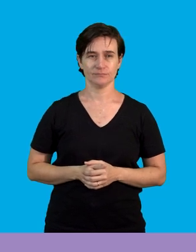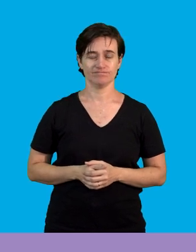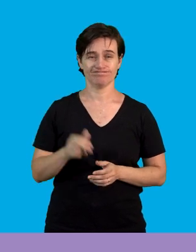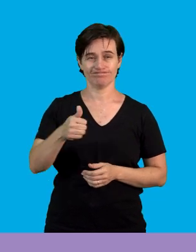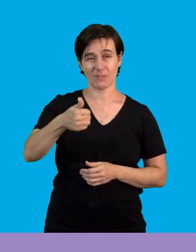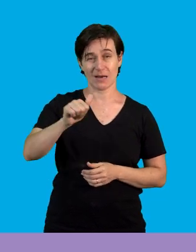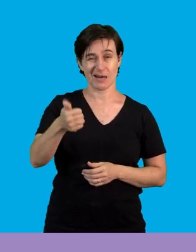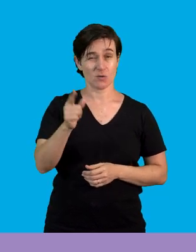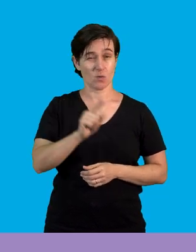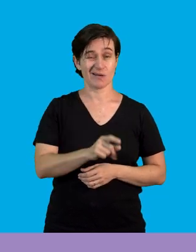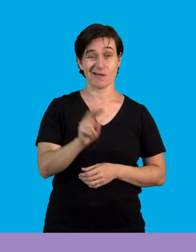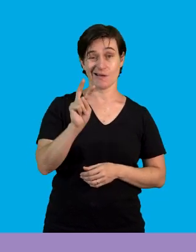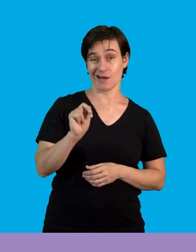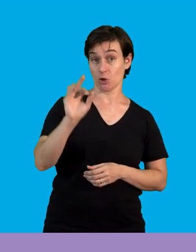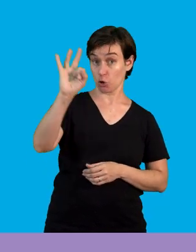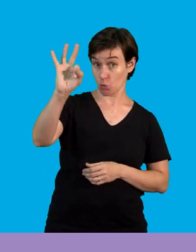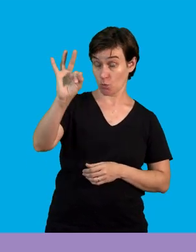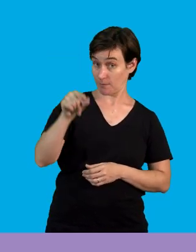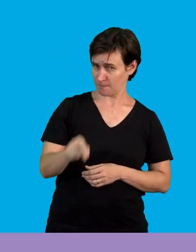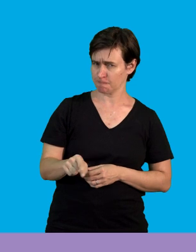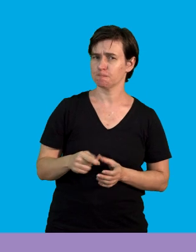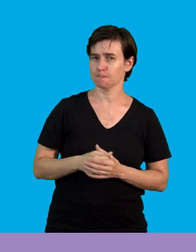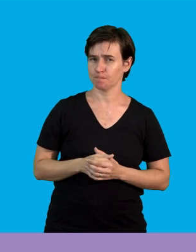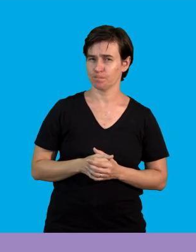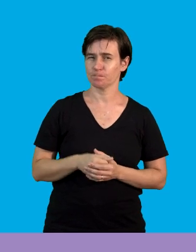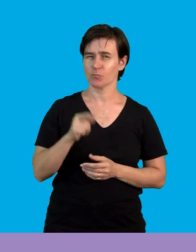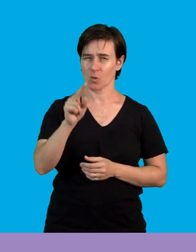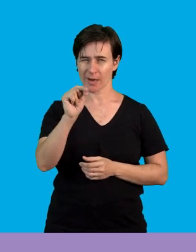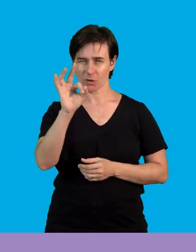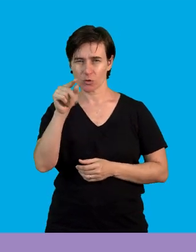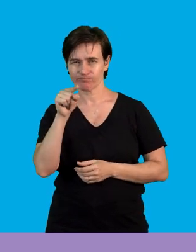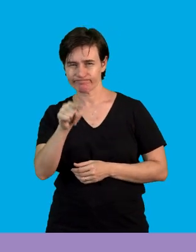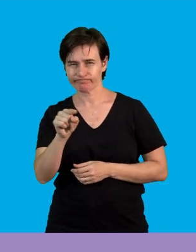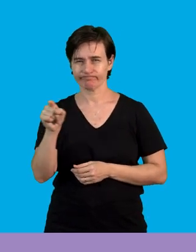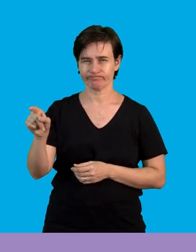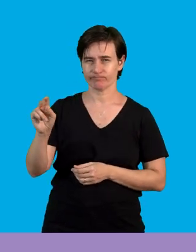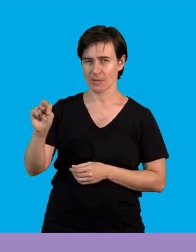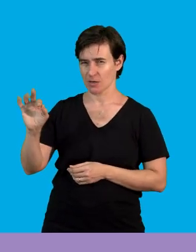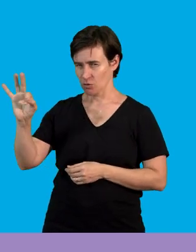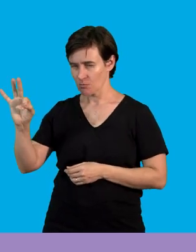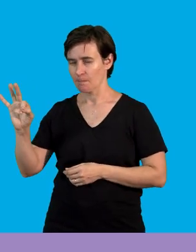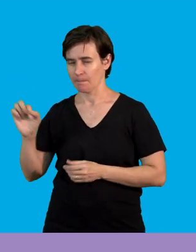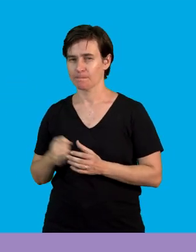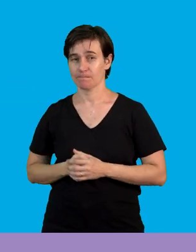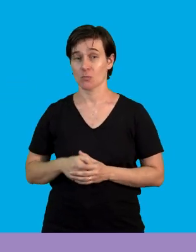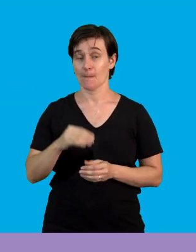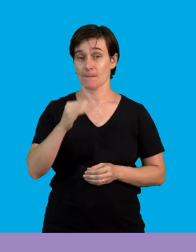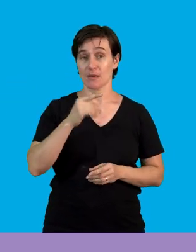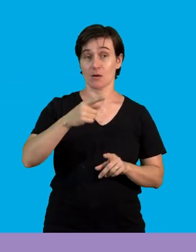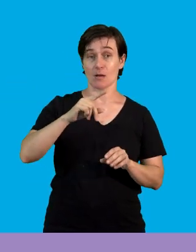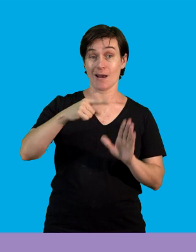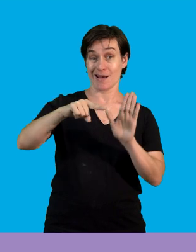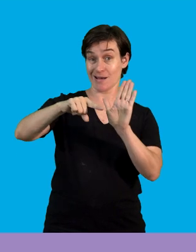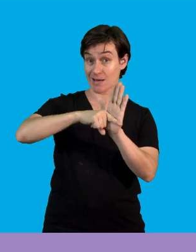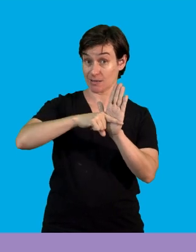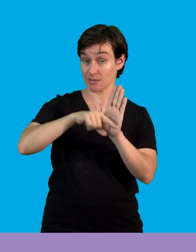next term, which is n cubed. I have n cubed there, I have n cubed there. So the first one is